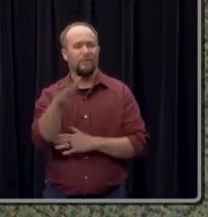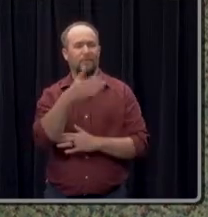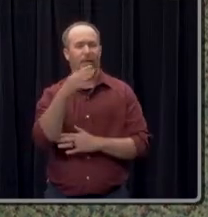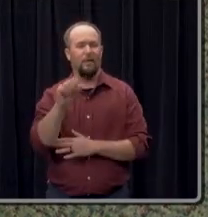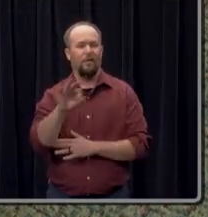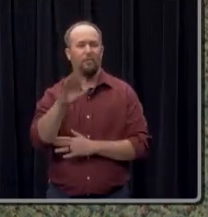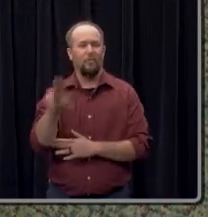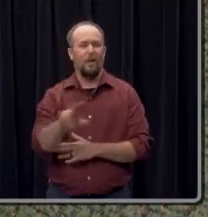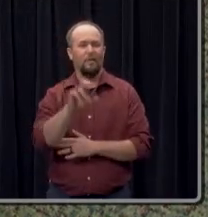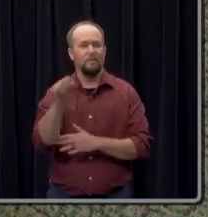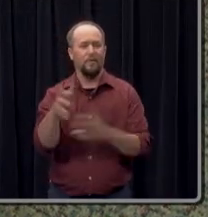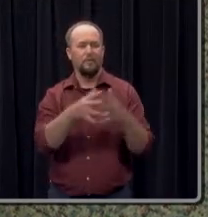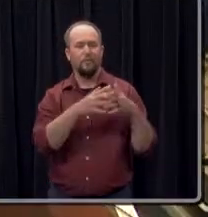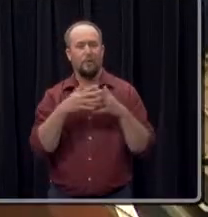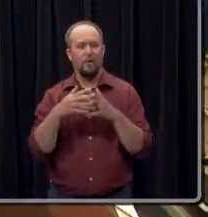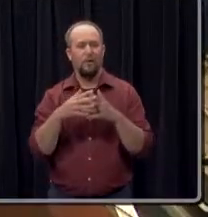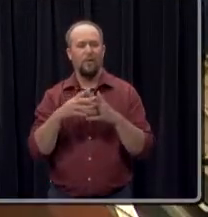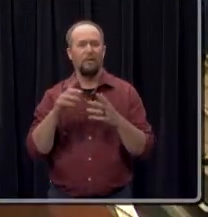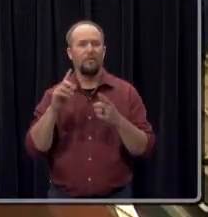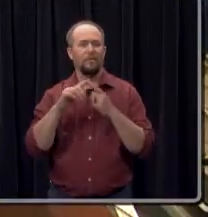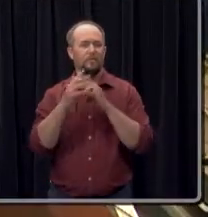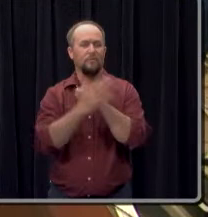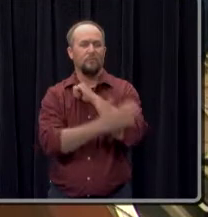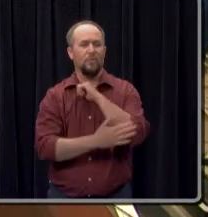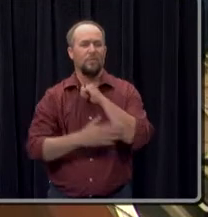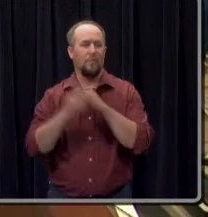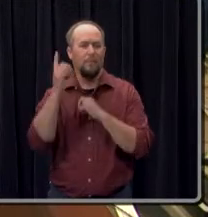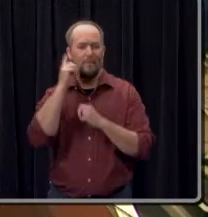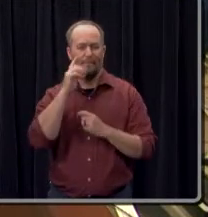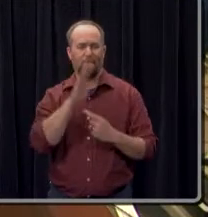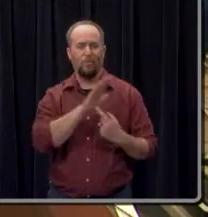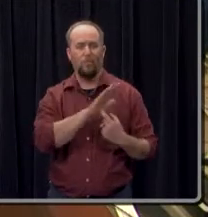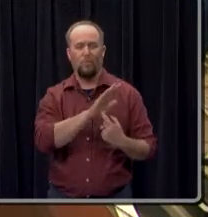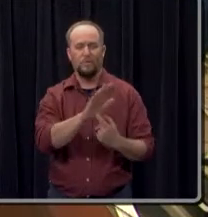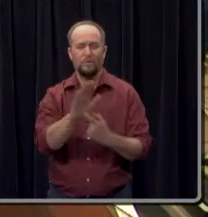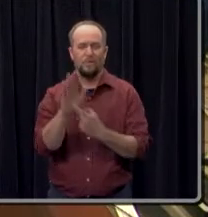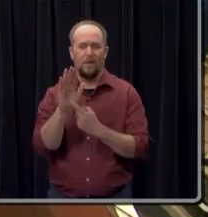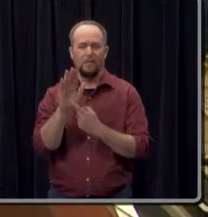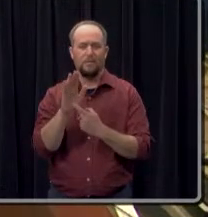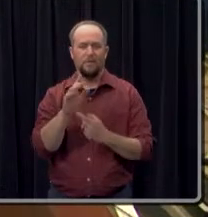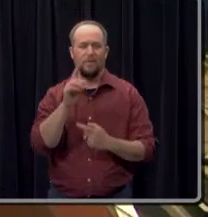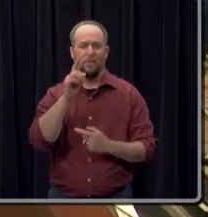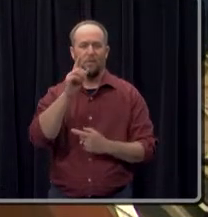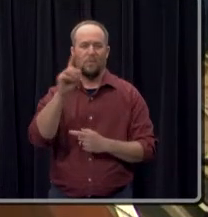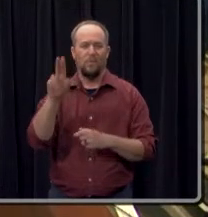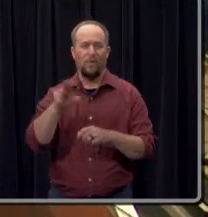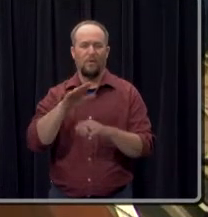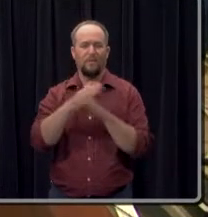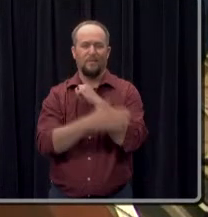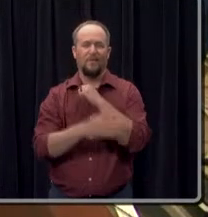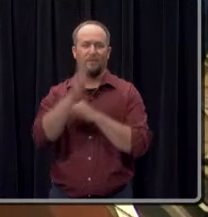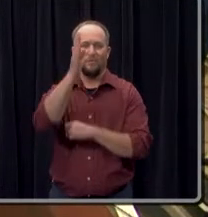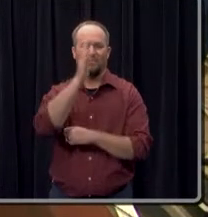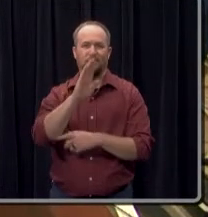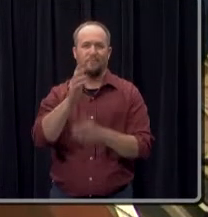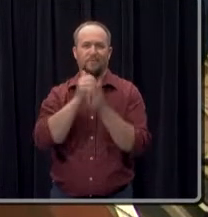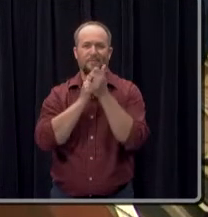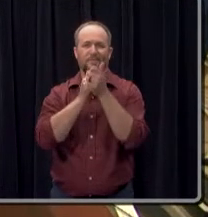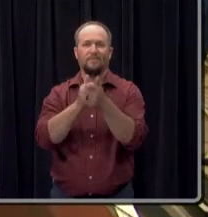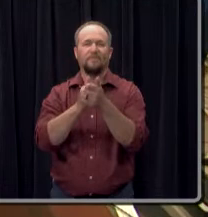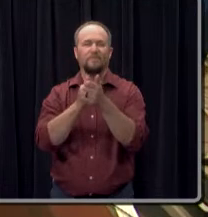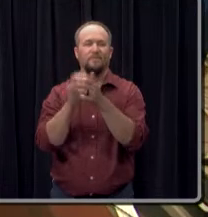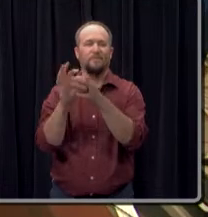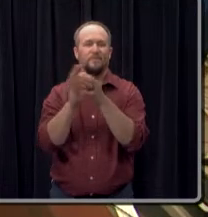flag of the United States of America and to the republic for which it stands, one nation, under